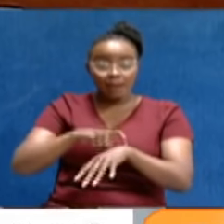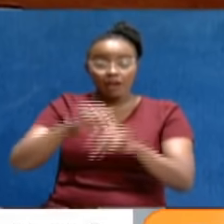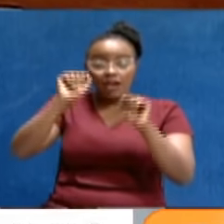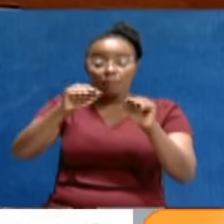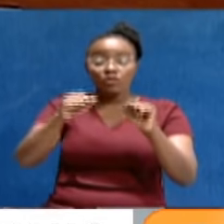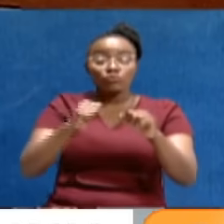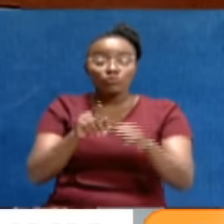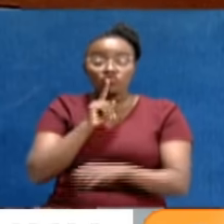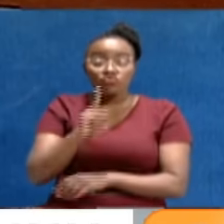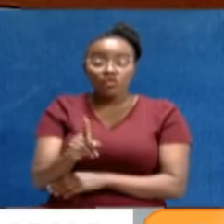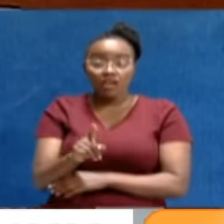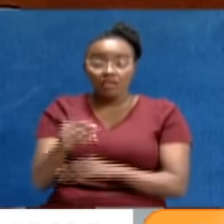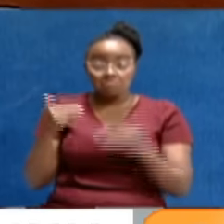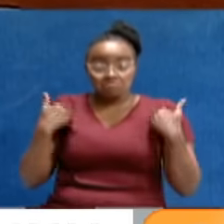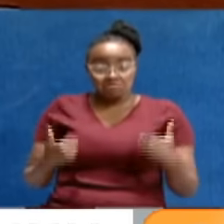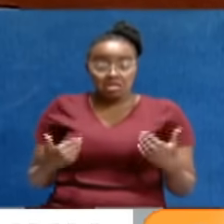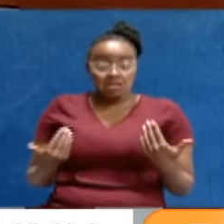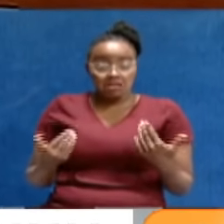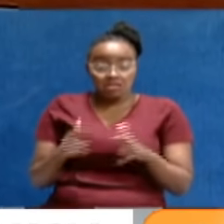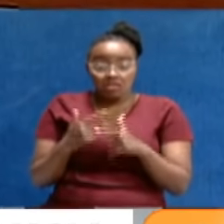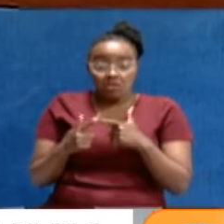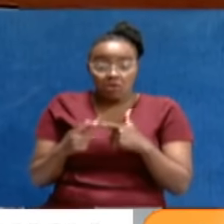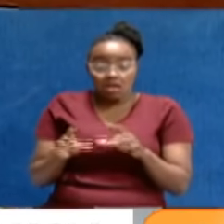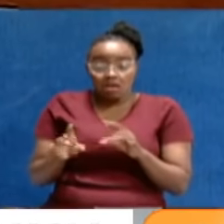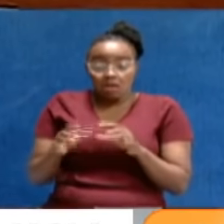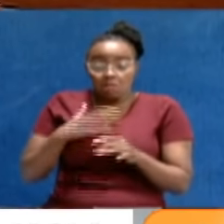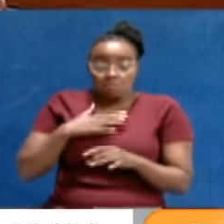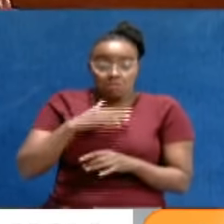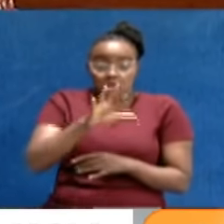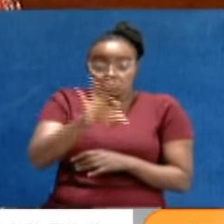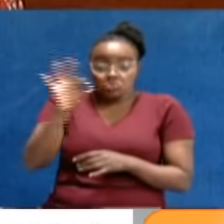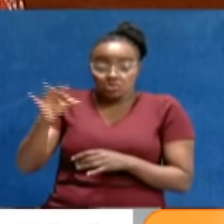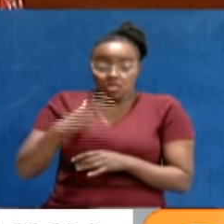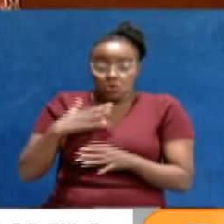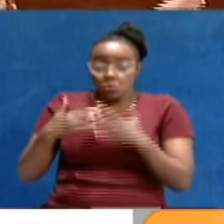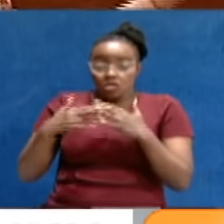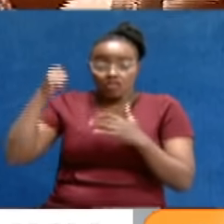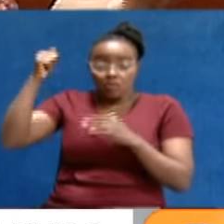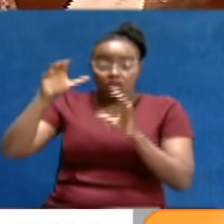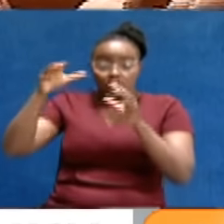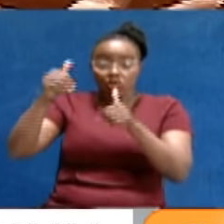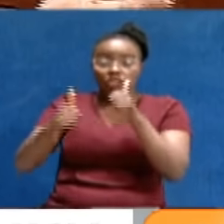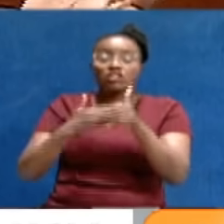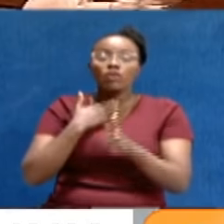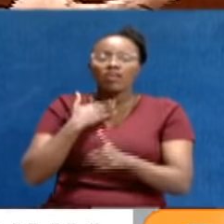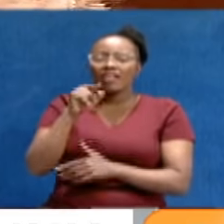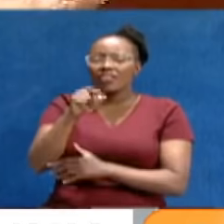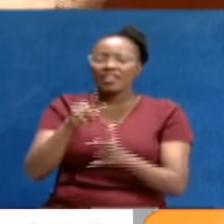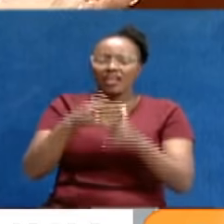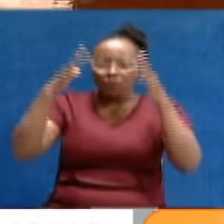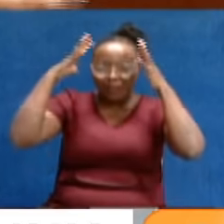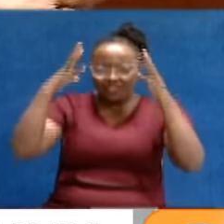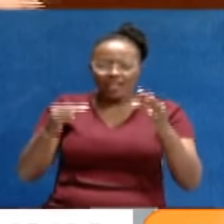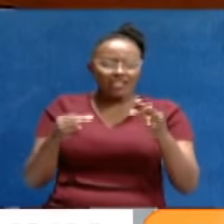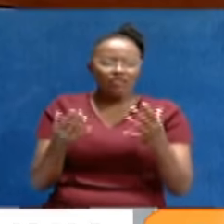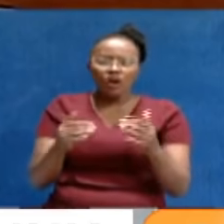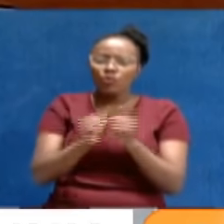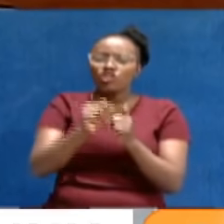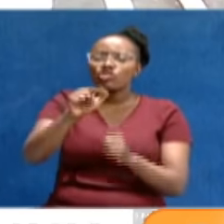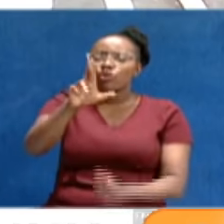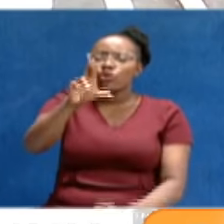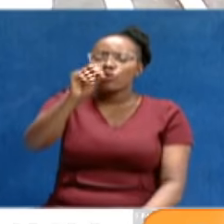you can be sure I'll be taking a party of my choice. And that will not be determined and Alice, by you,